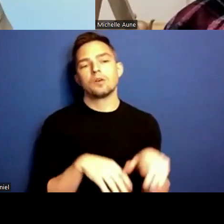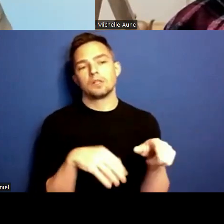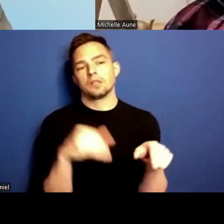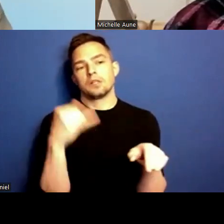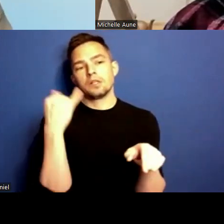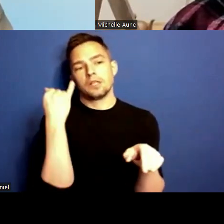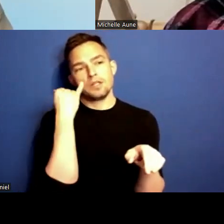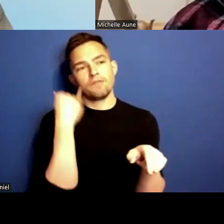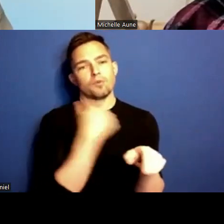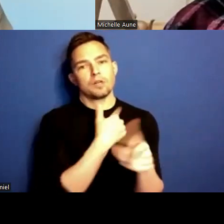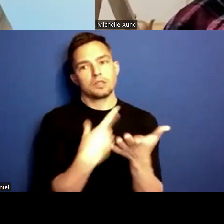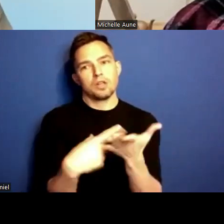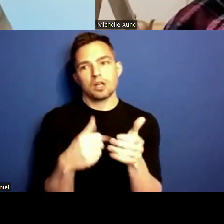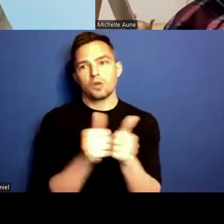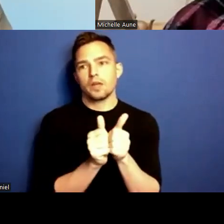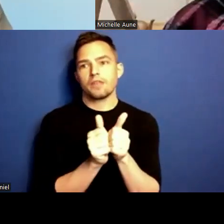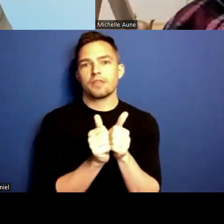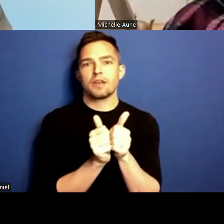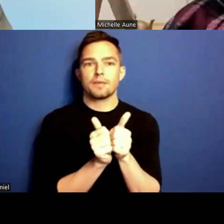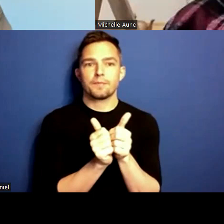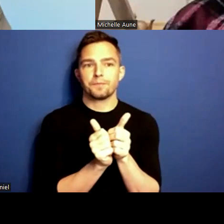we're talking with a